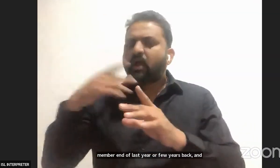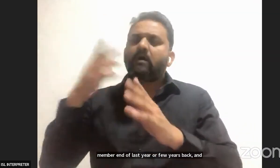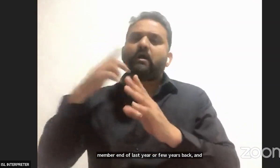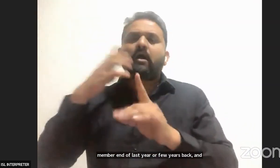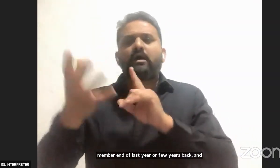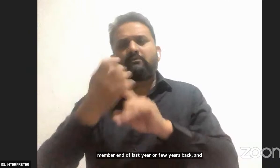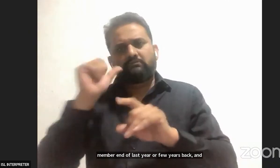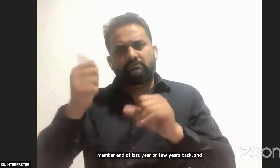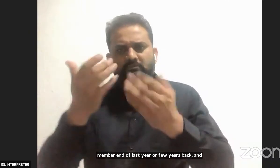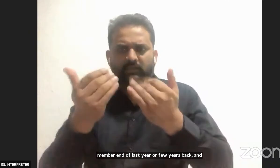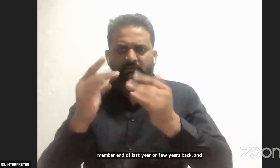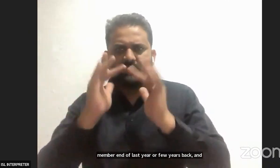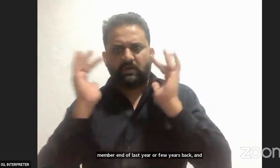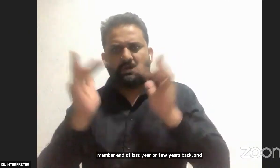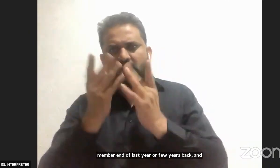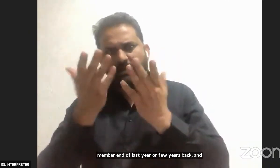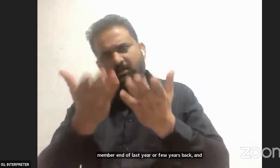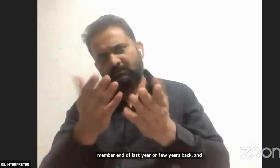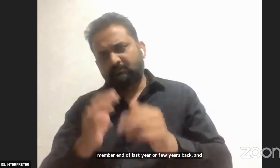it.